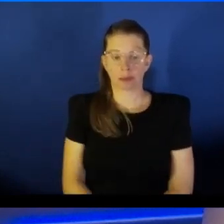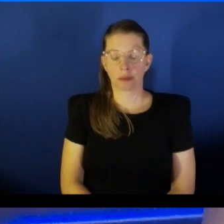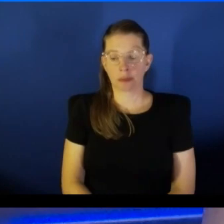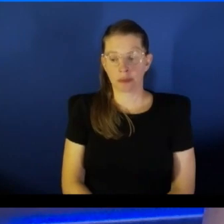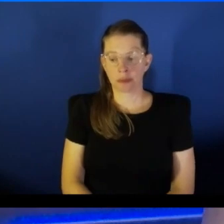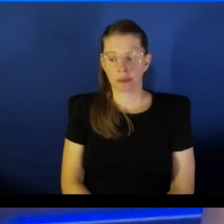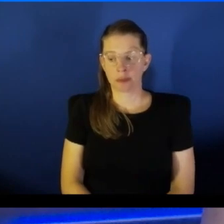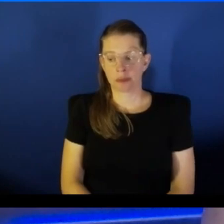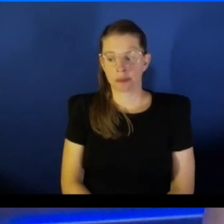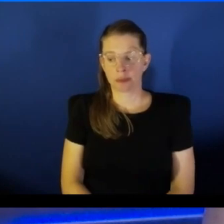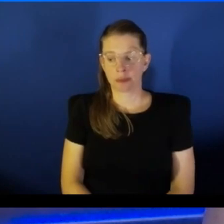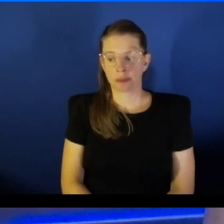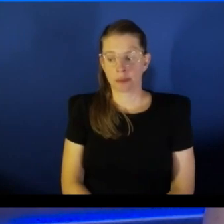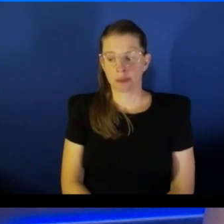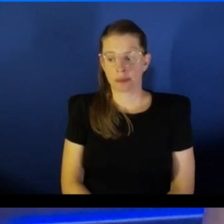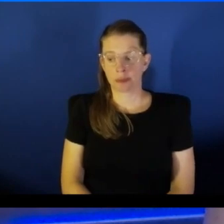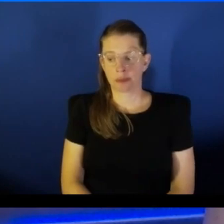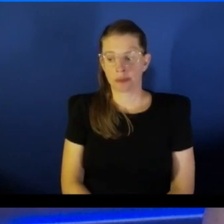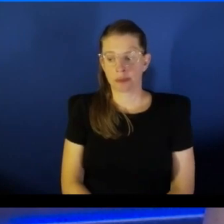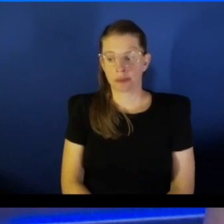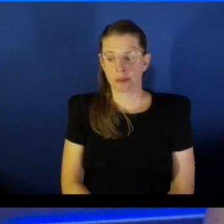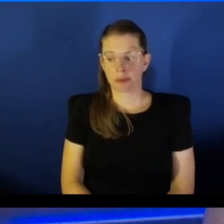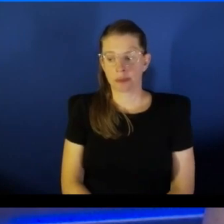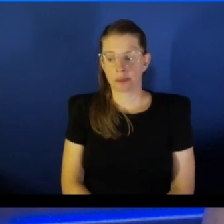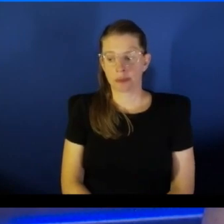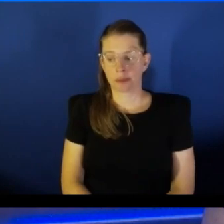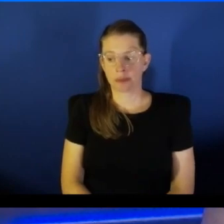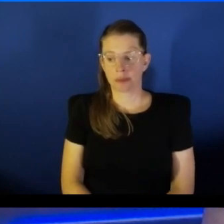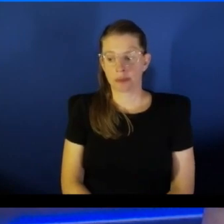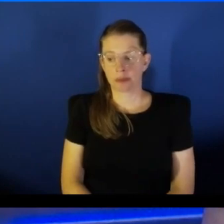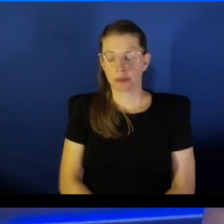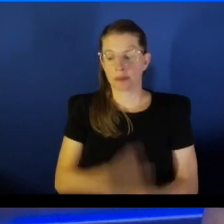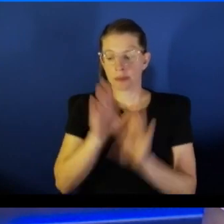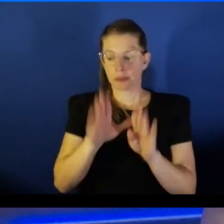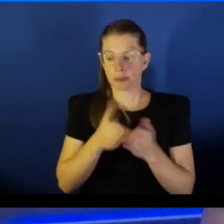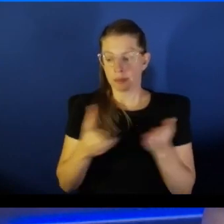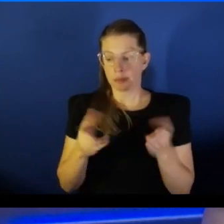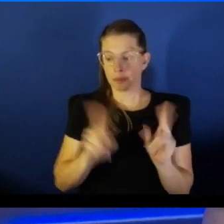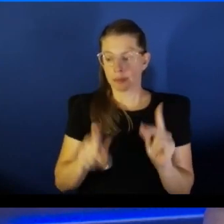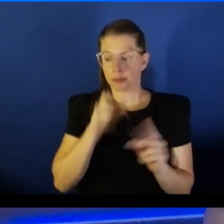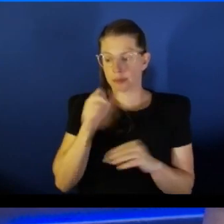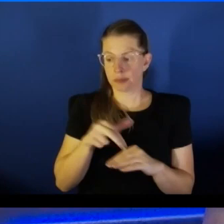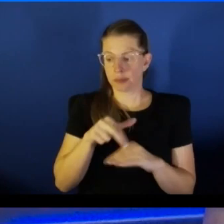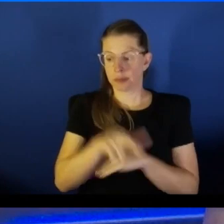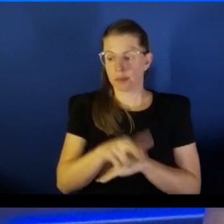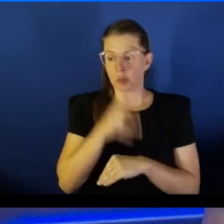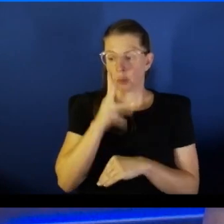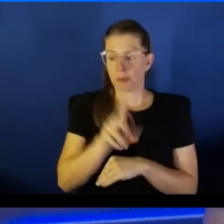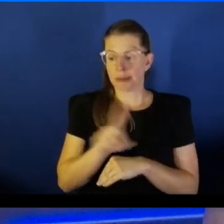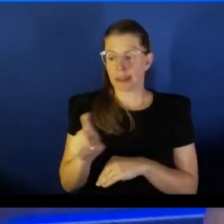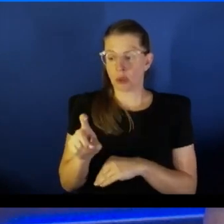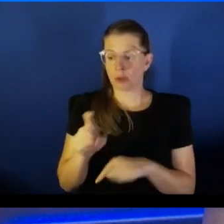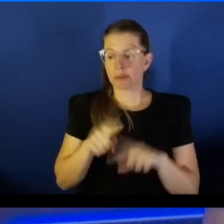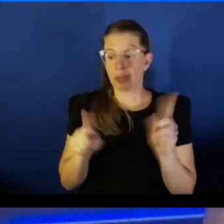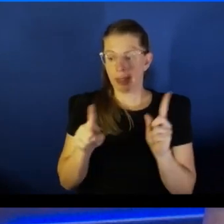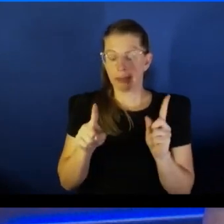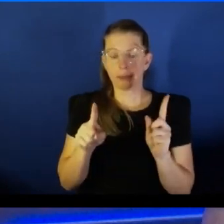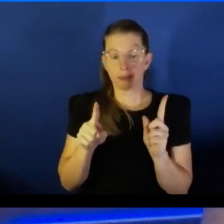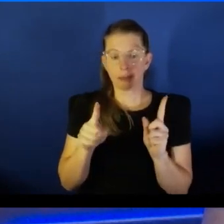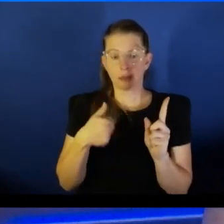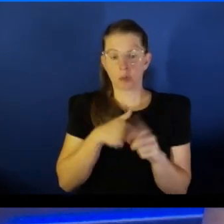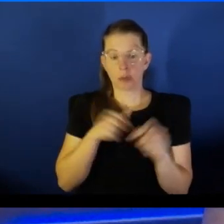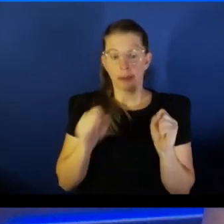is a great thing. Not all the people who are referred are going to be diagnosed, but then this way we are able